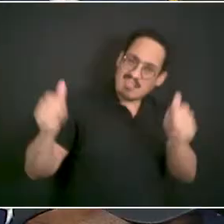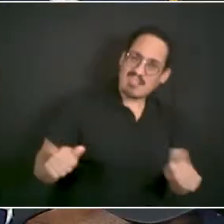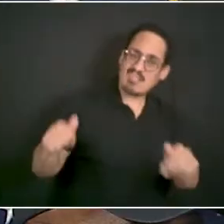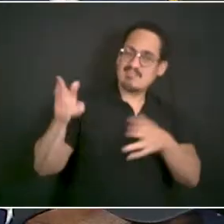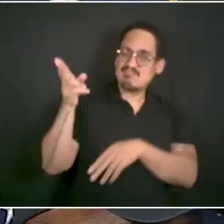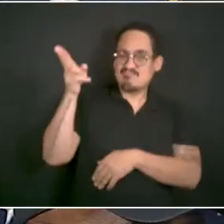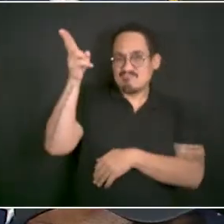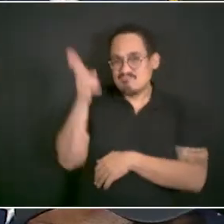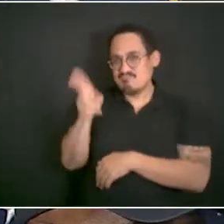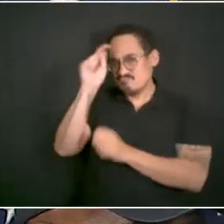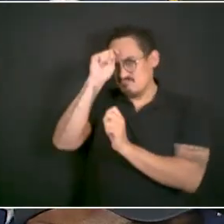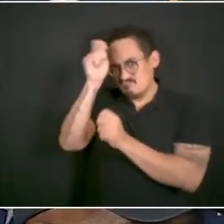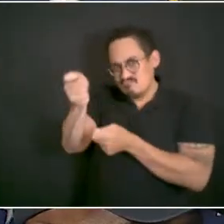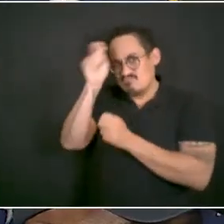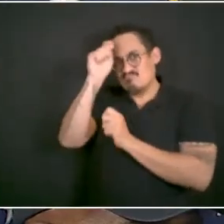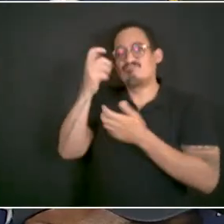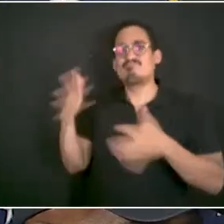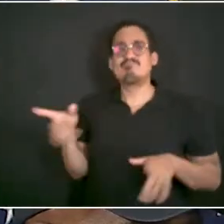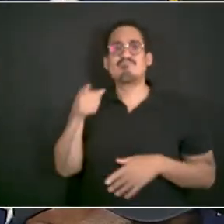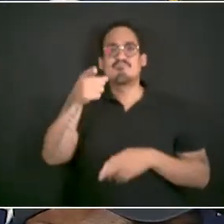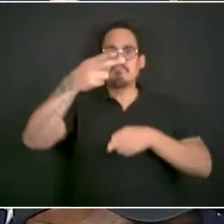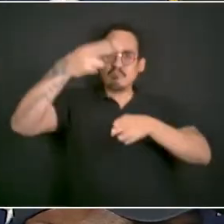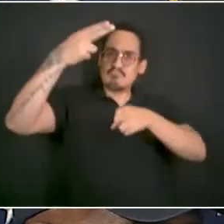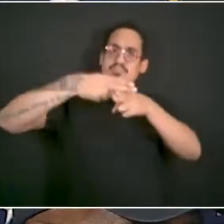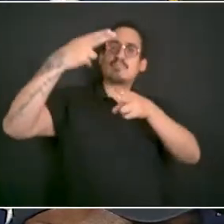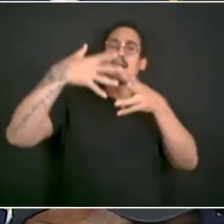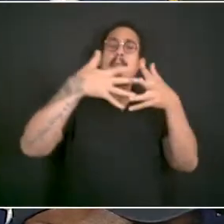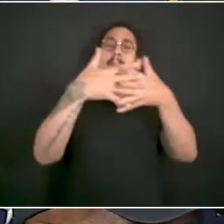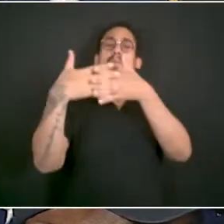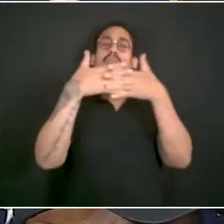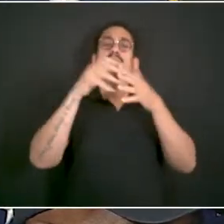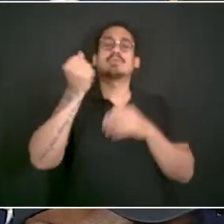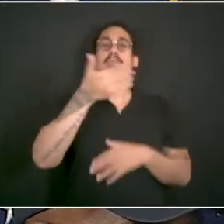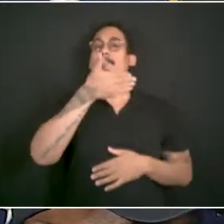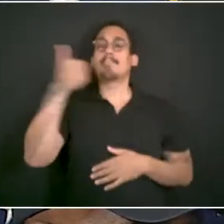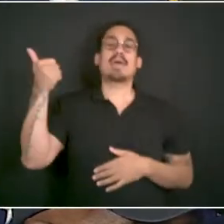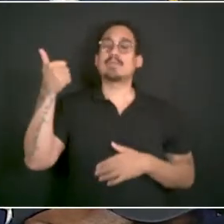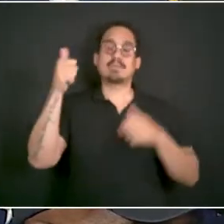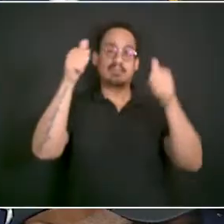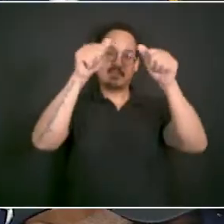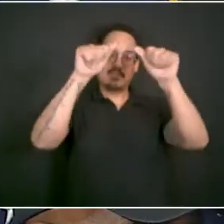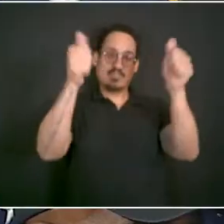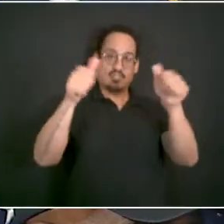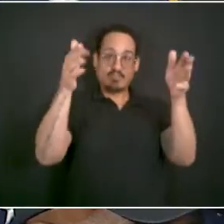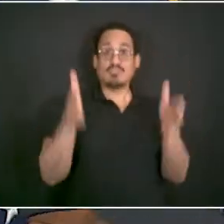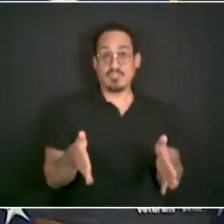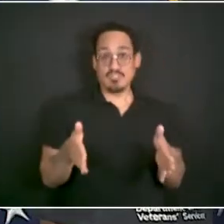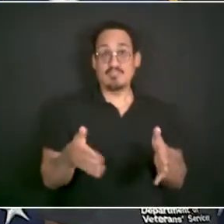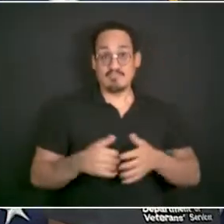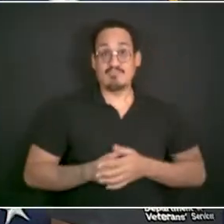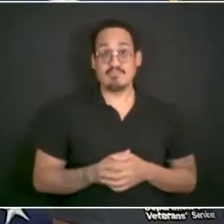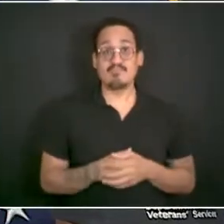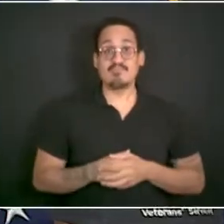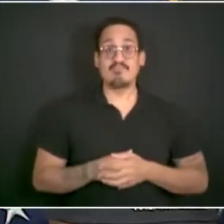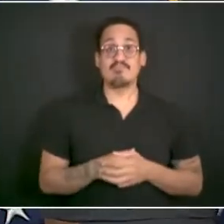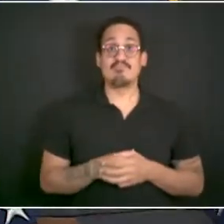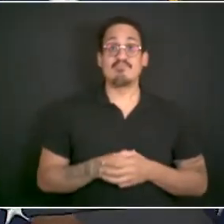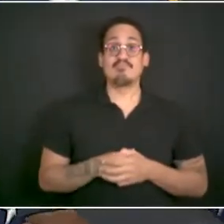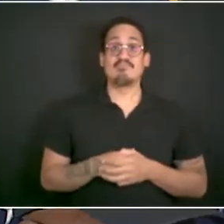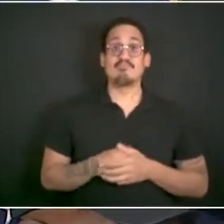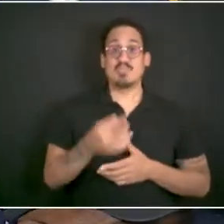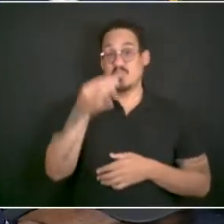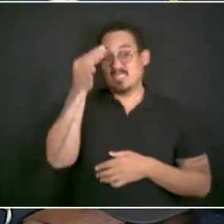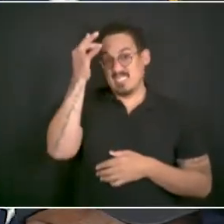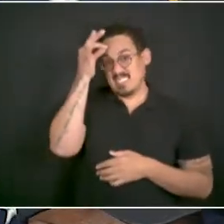greatest sculptor. His America's Response Monuments statue, just blocks from here, pays tribute